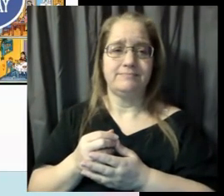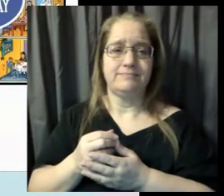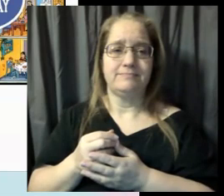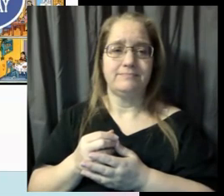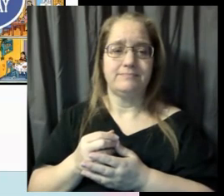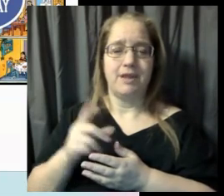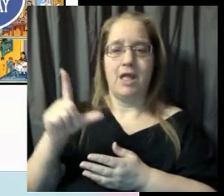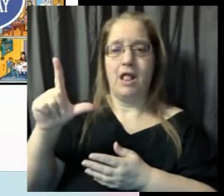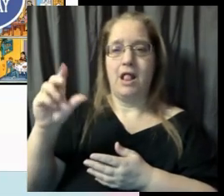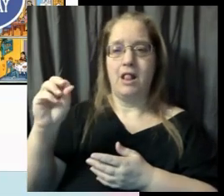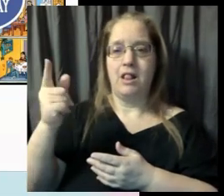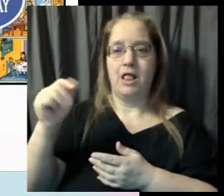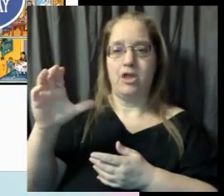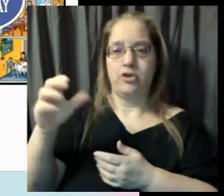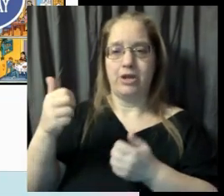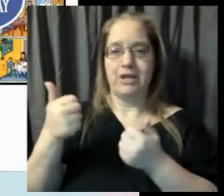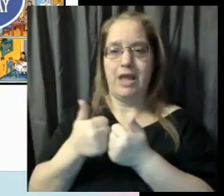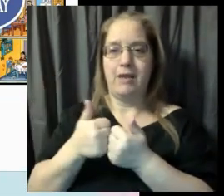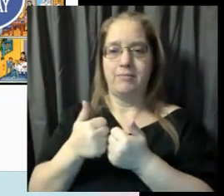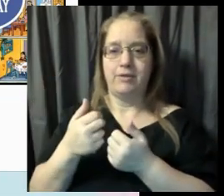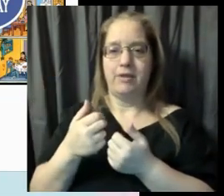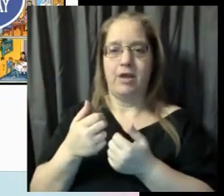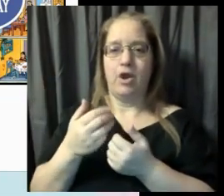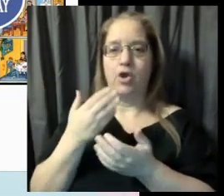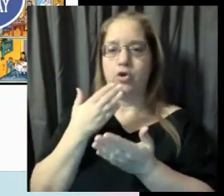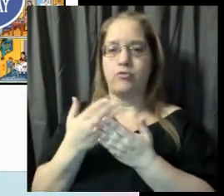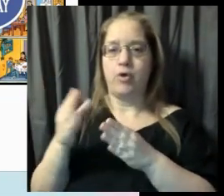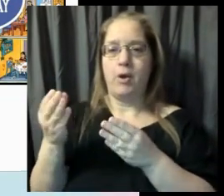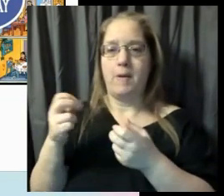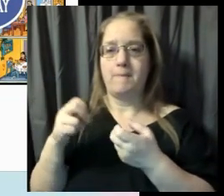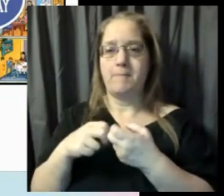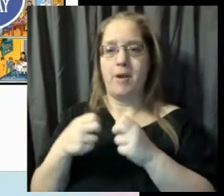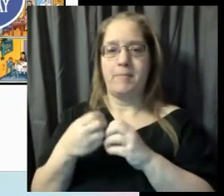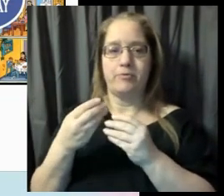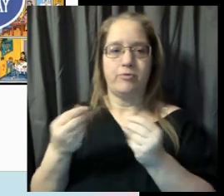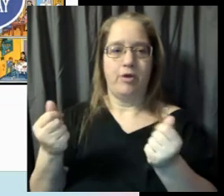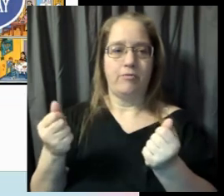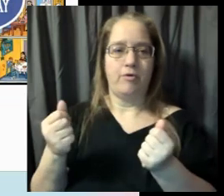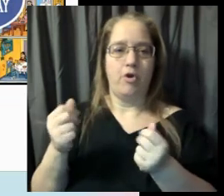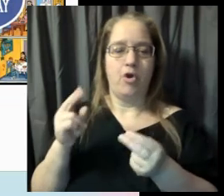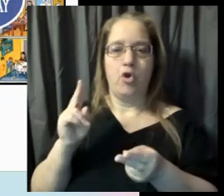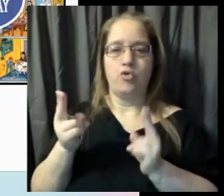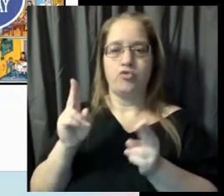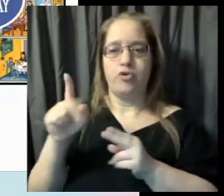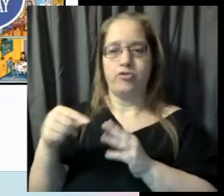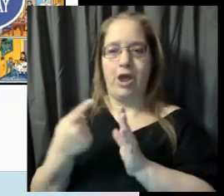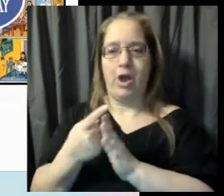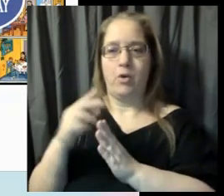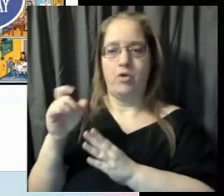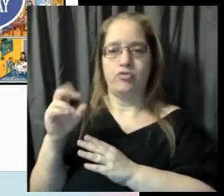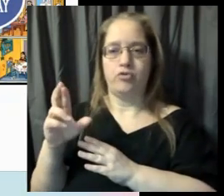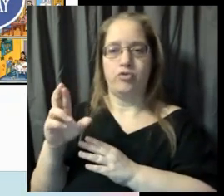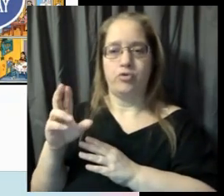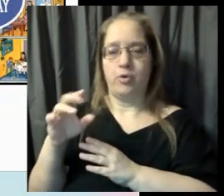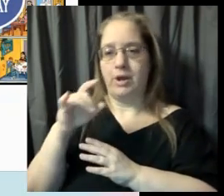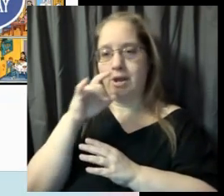Logic games encourage that problem solving and planning. You can try Rush Hour Junior, which is a puzzle game where children move cars